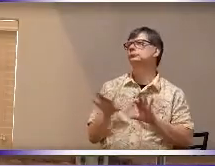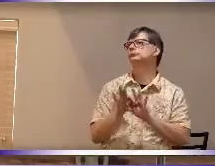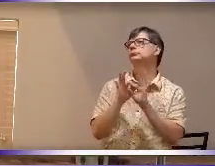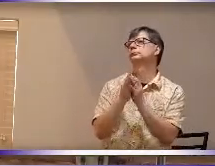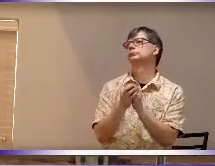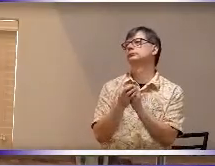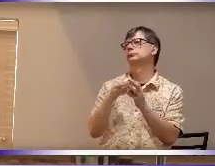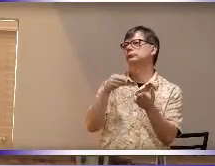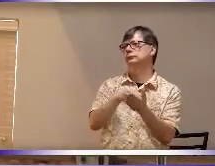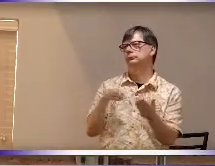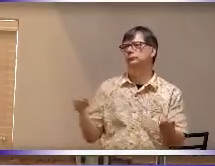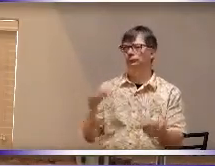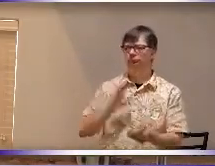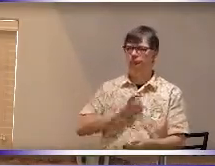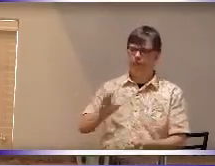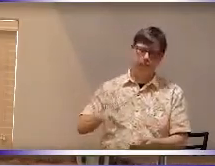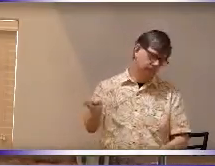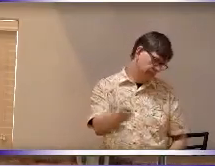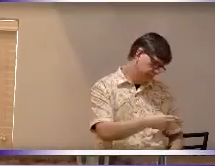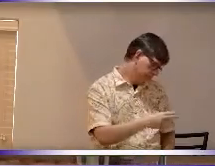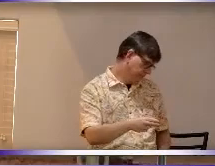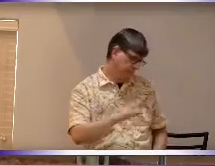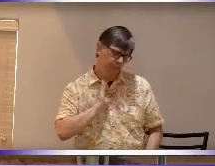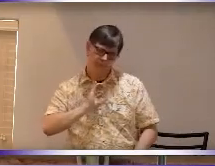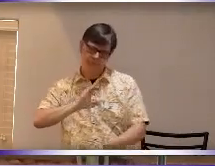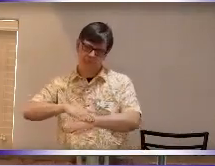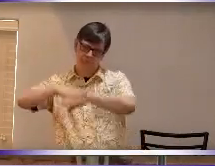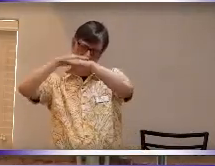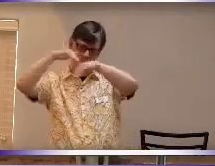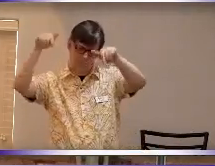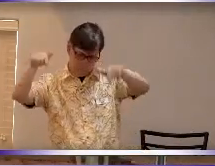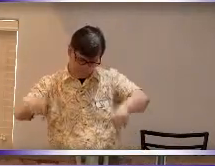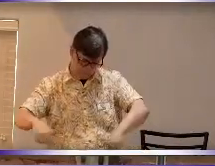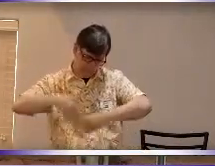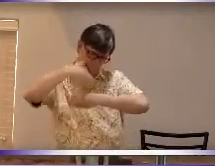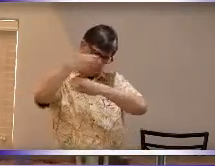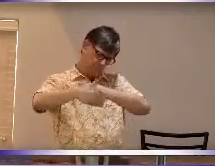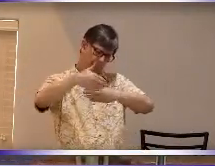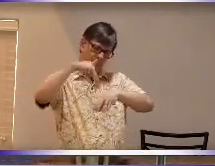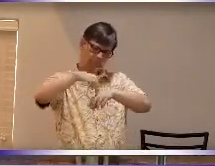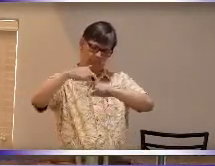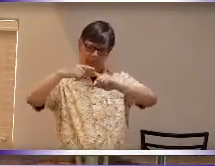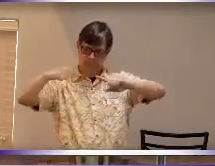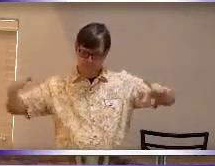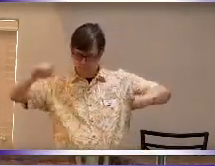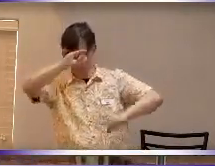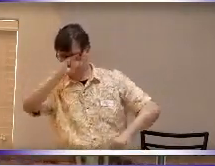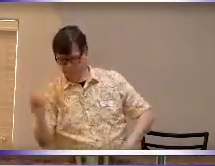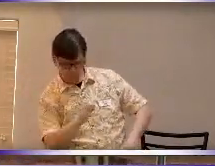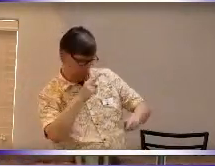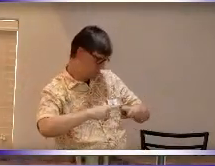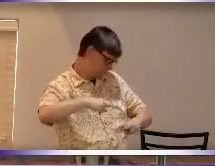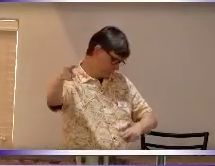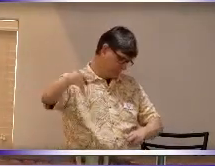being taken care of them by carefully placing them out on the line with just the right, you know, sheets